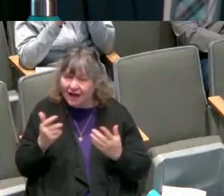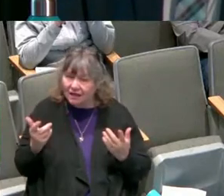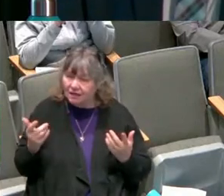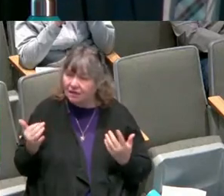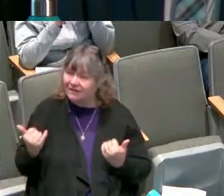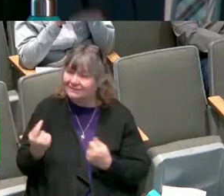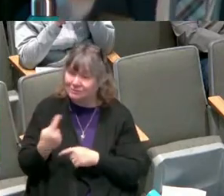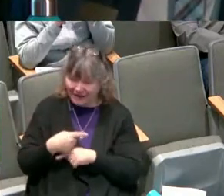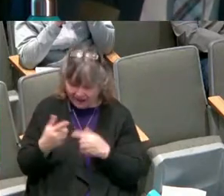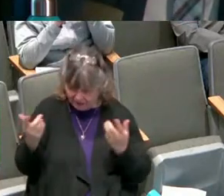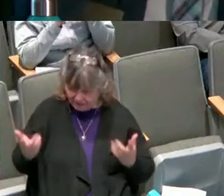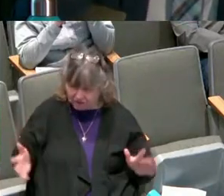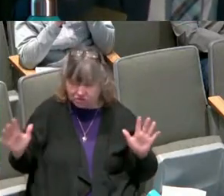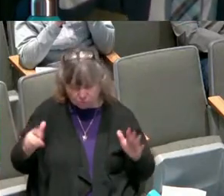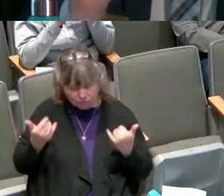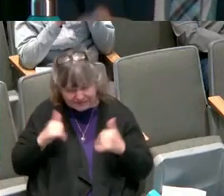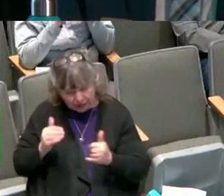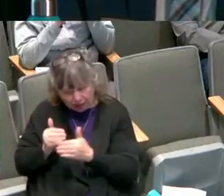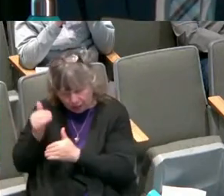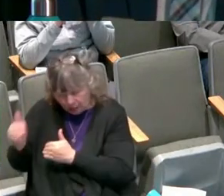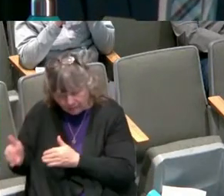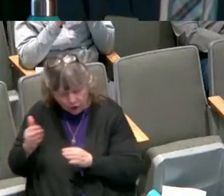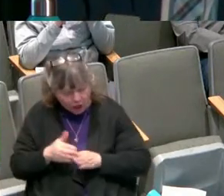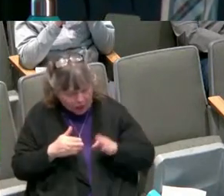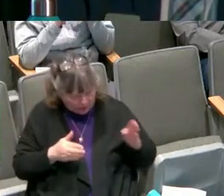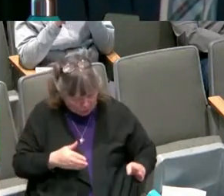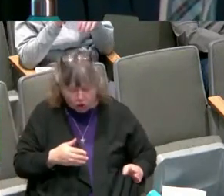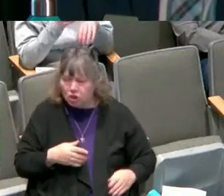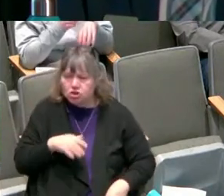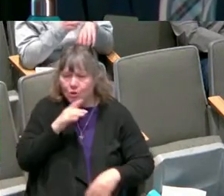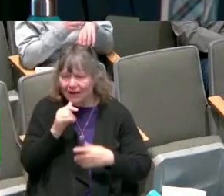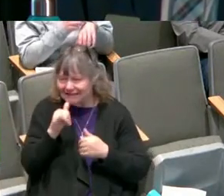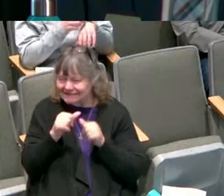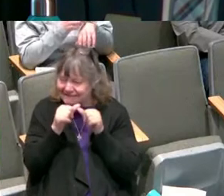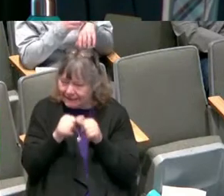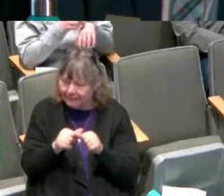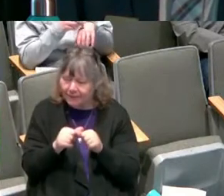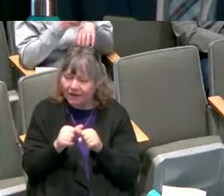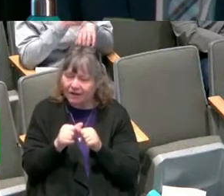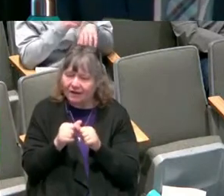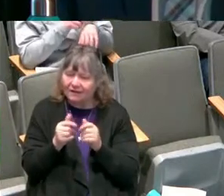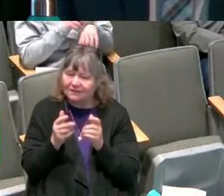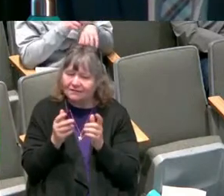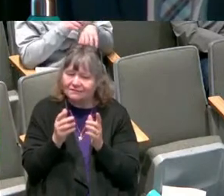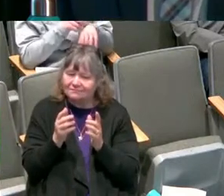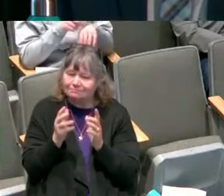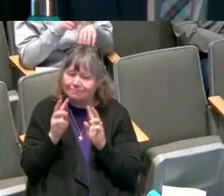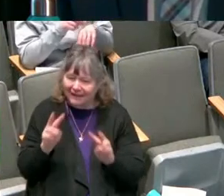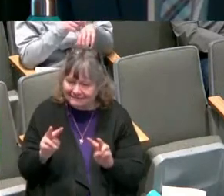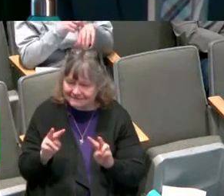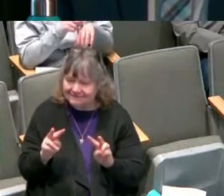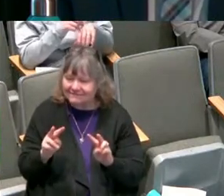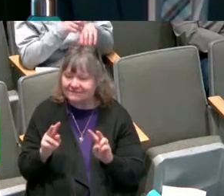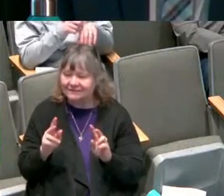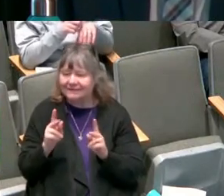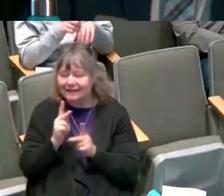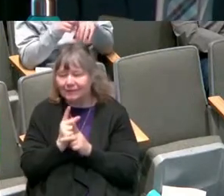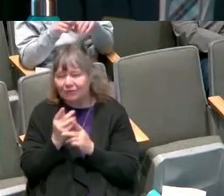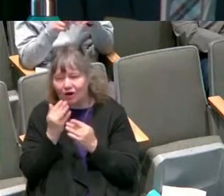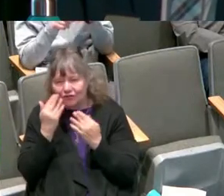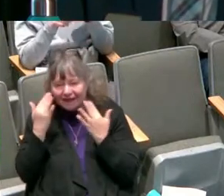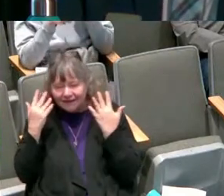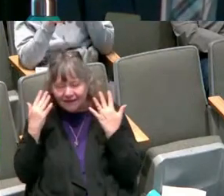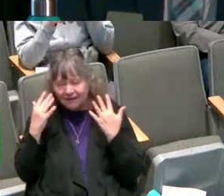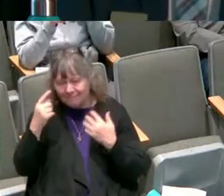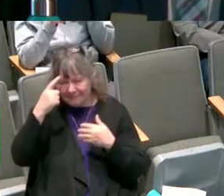after town meeting let's work to maintain civility keep our minds open